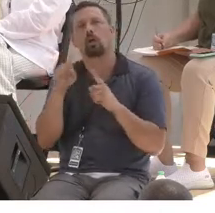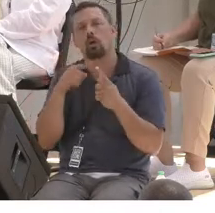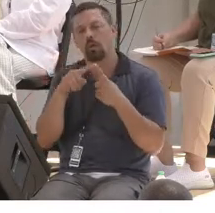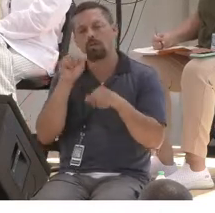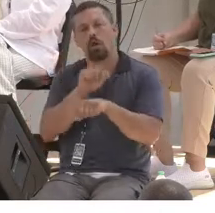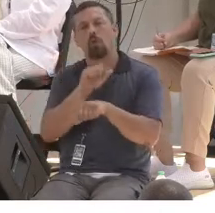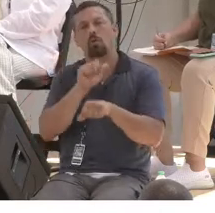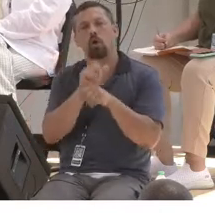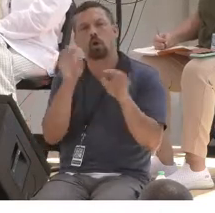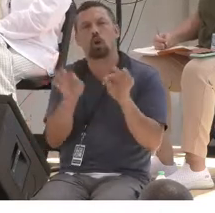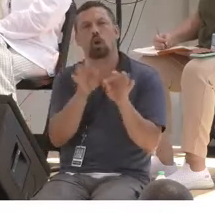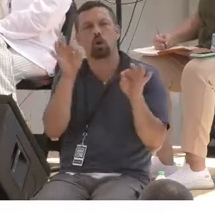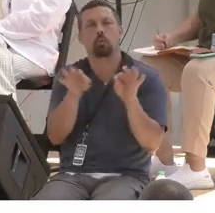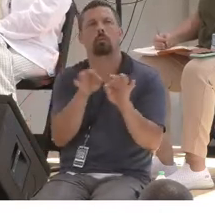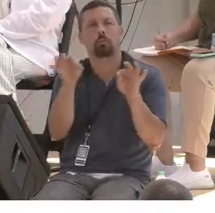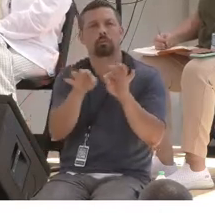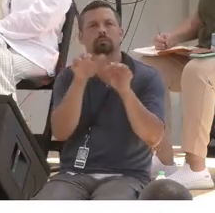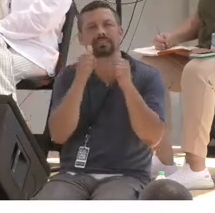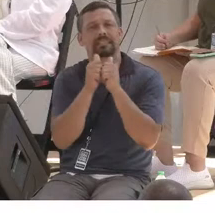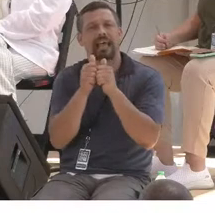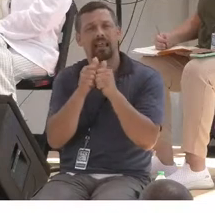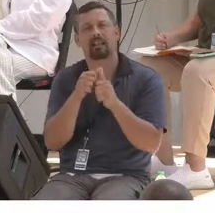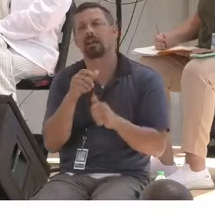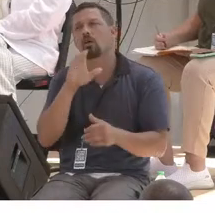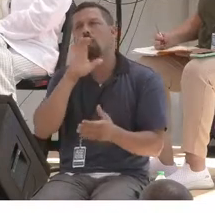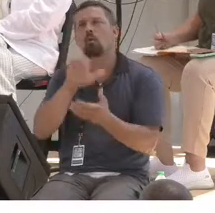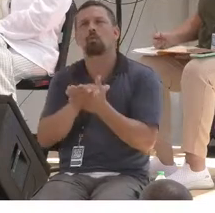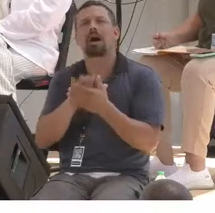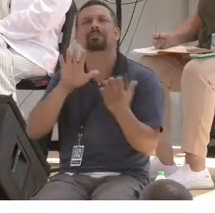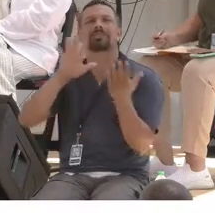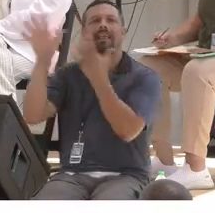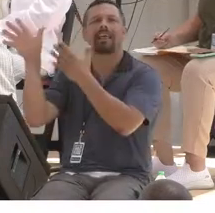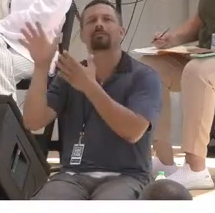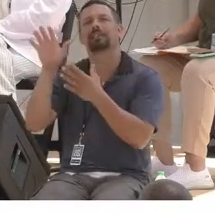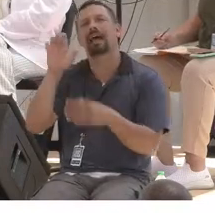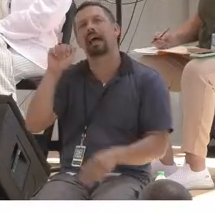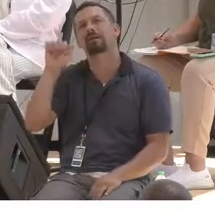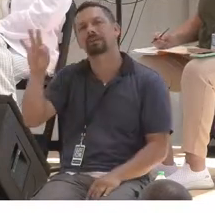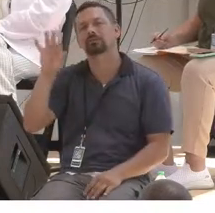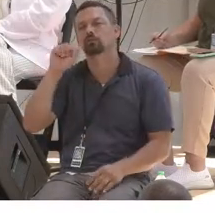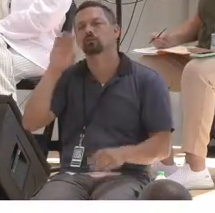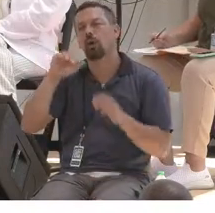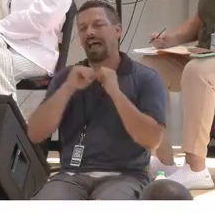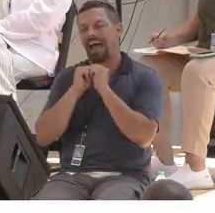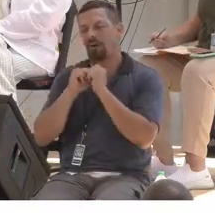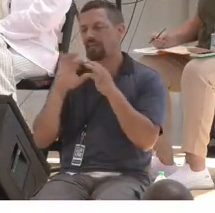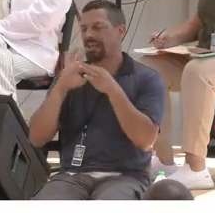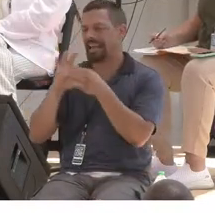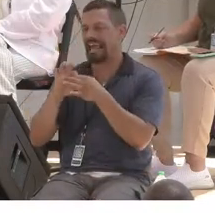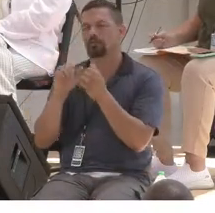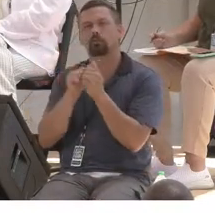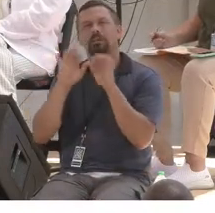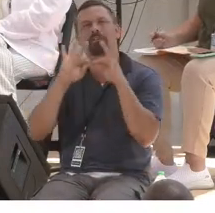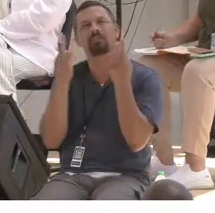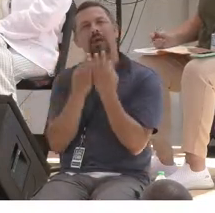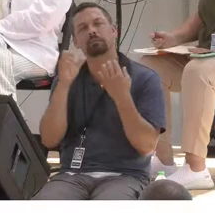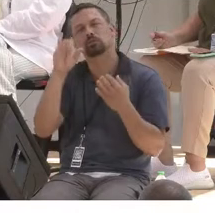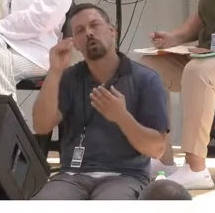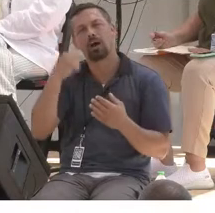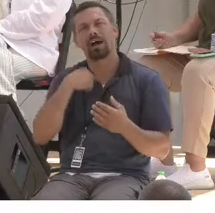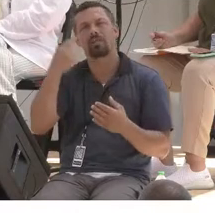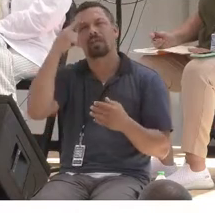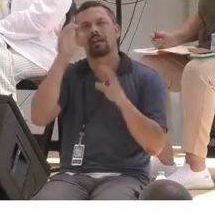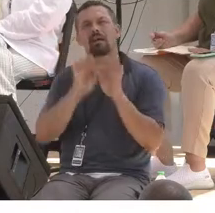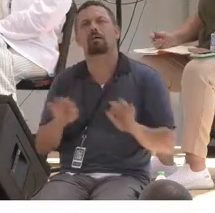loom together on the same carpet. His wife is left behind in Afghanistan. So this is their way of connecting back. So I think it's important to preserve this